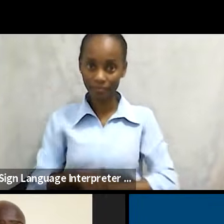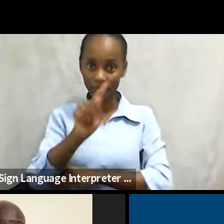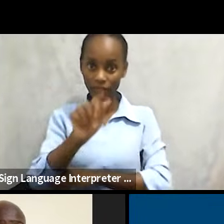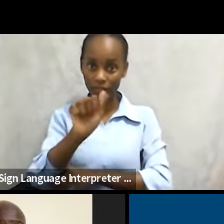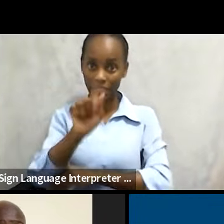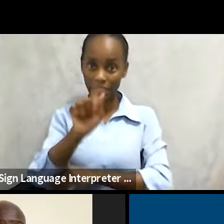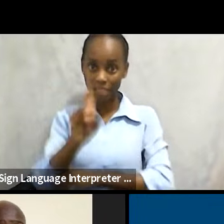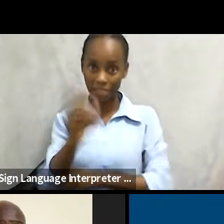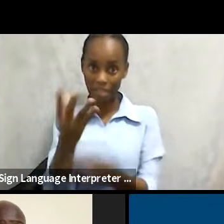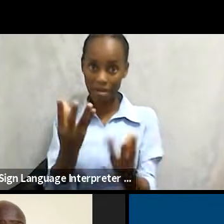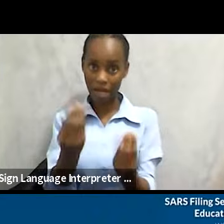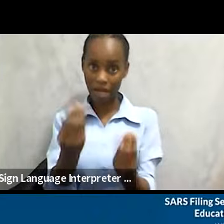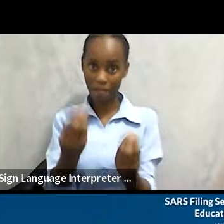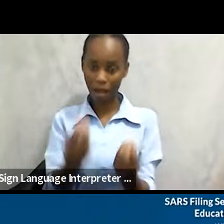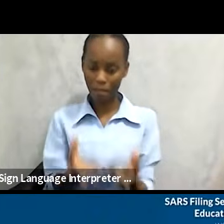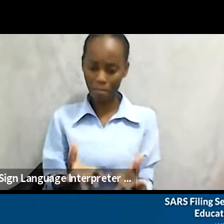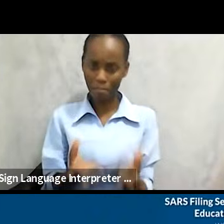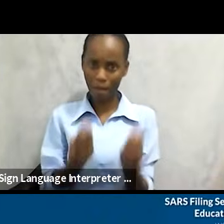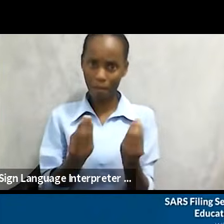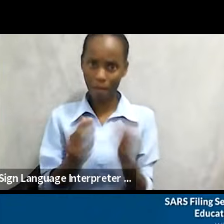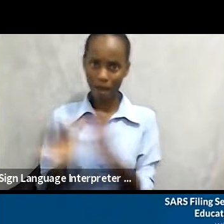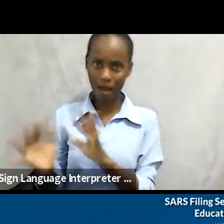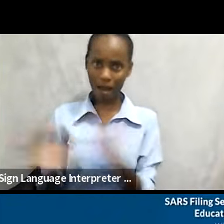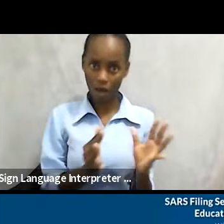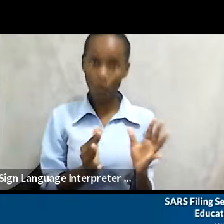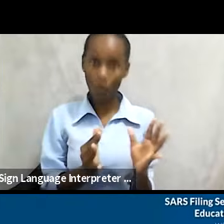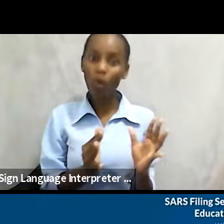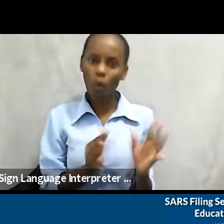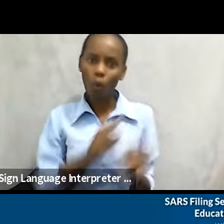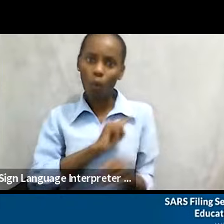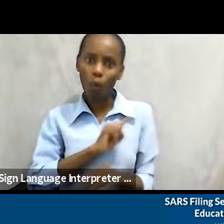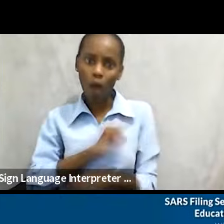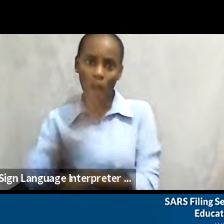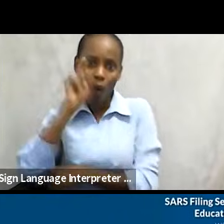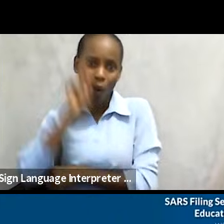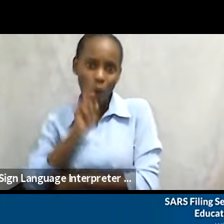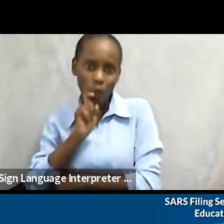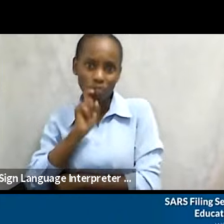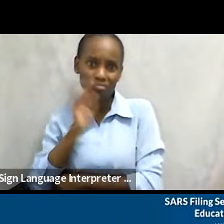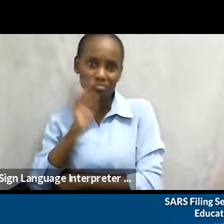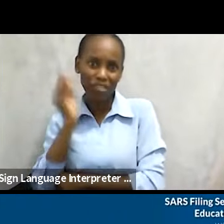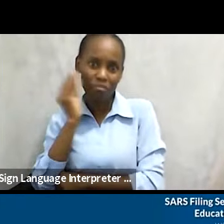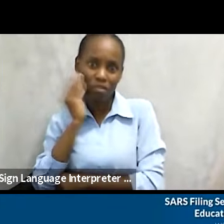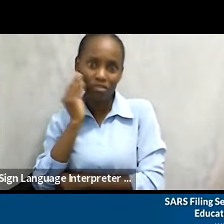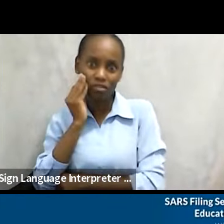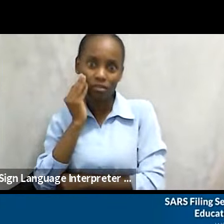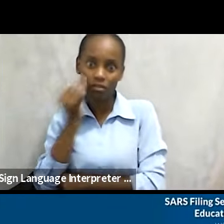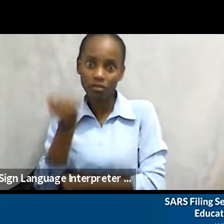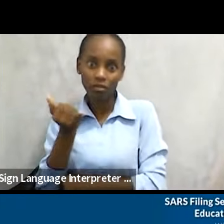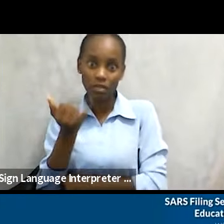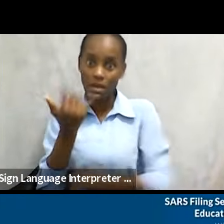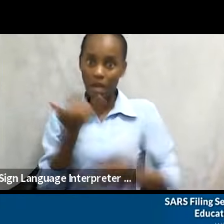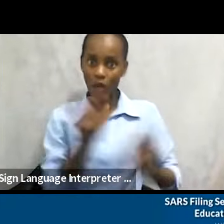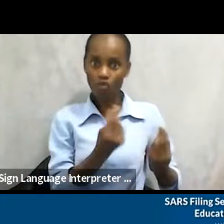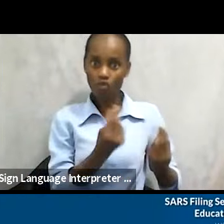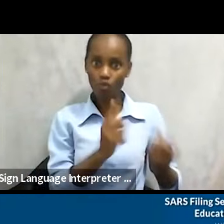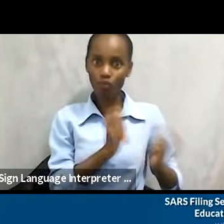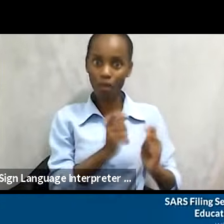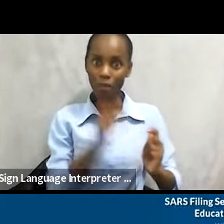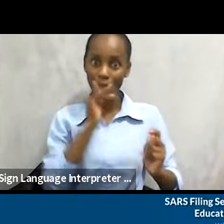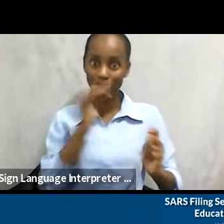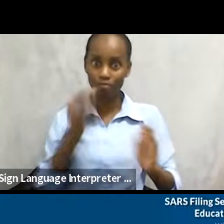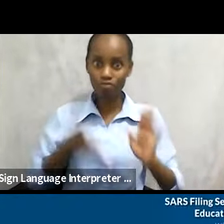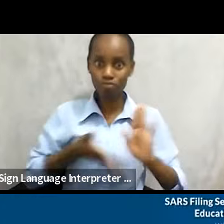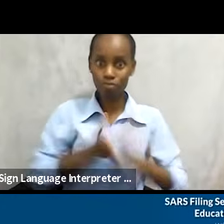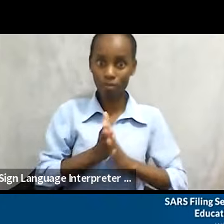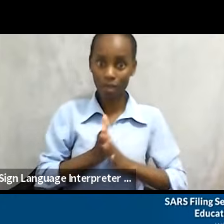tax number when your contact details are not updated with us, you have to book an